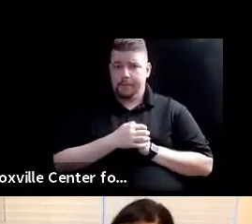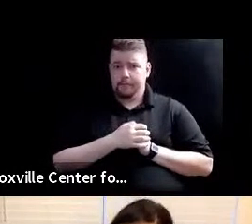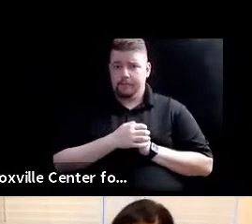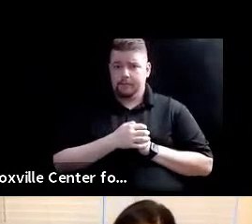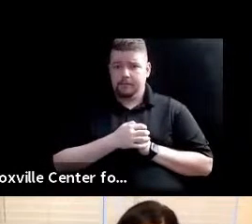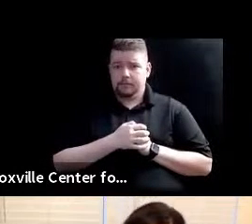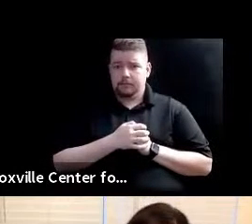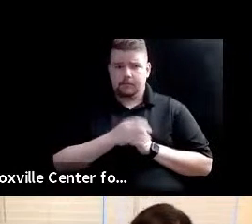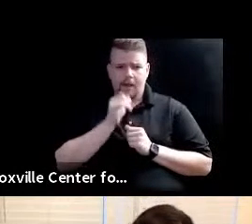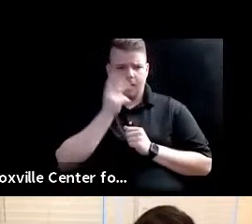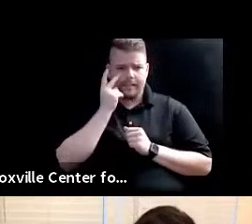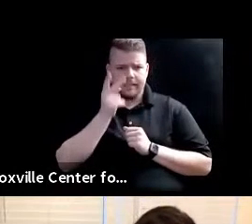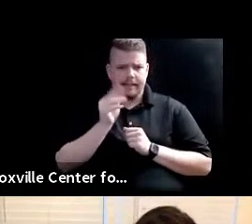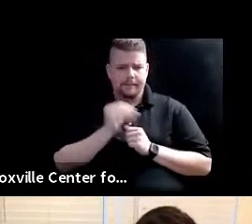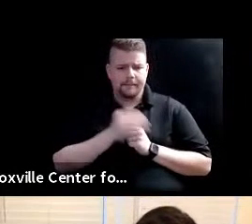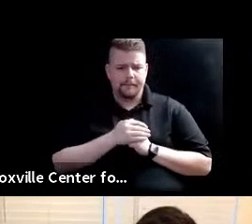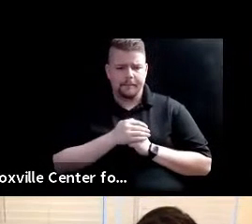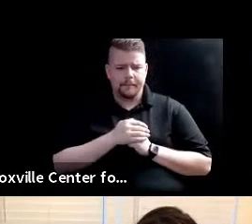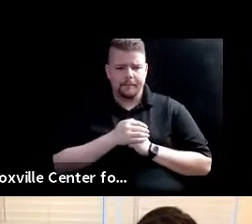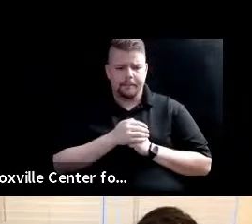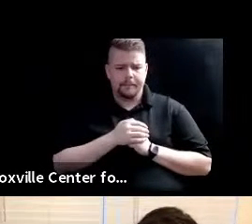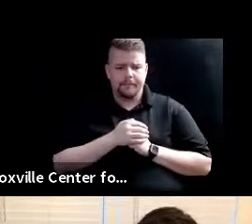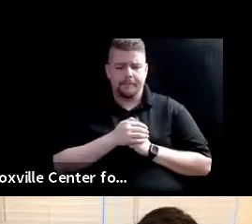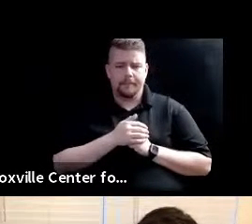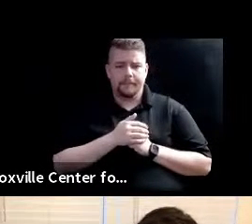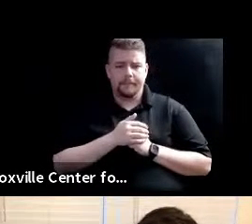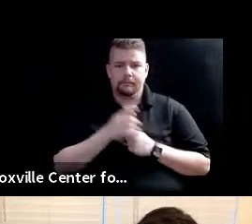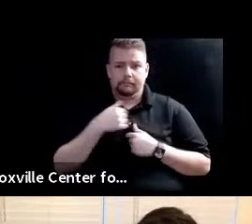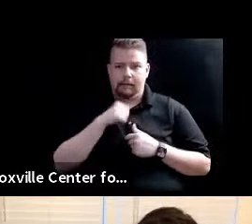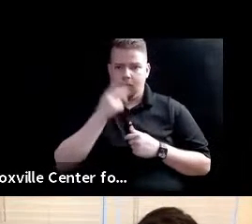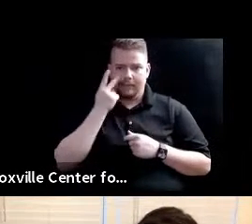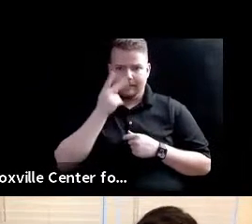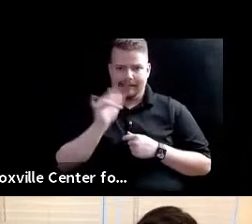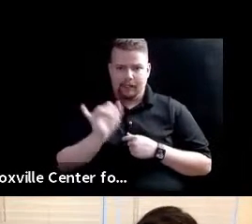I don't see him. Okay. I don't either.